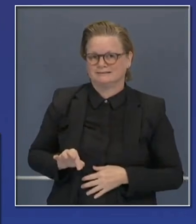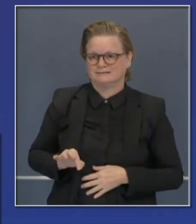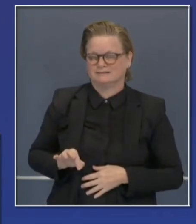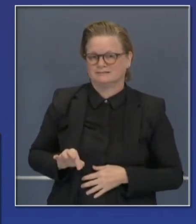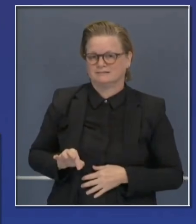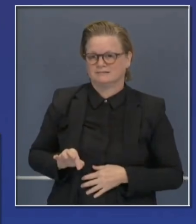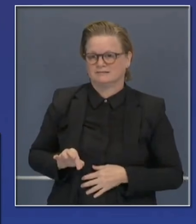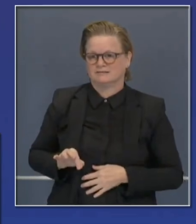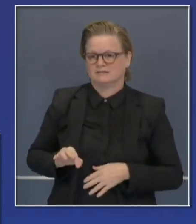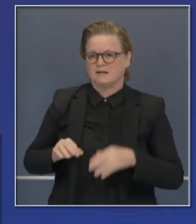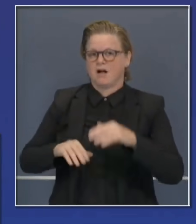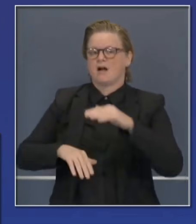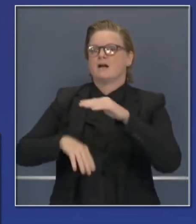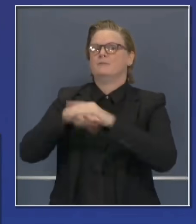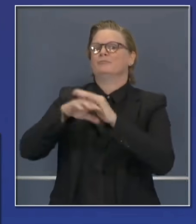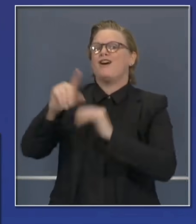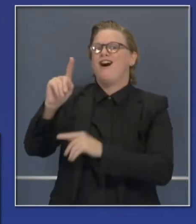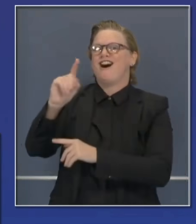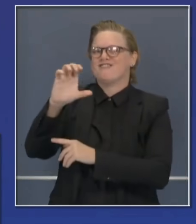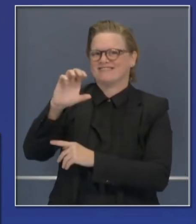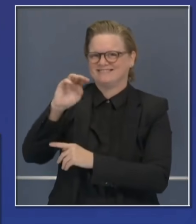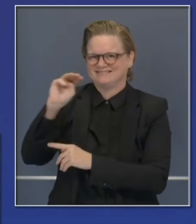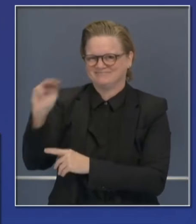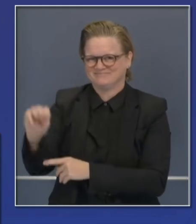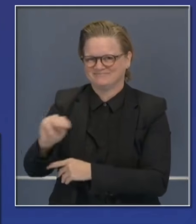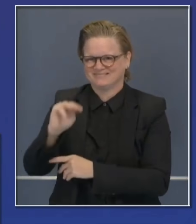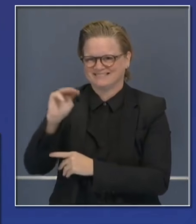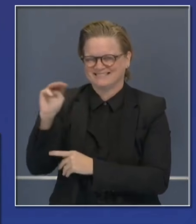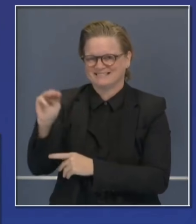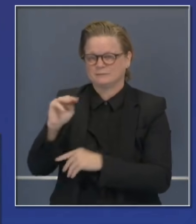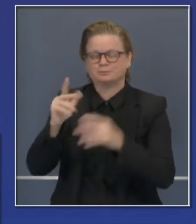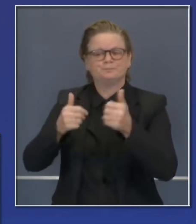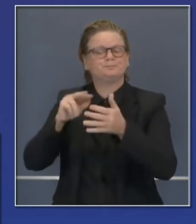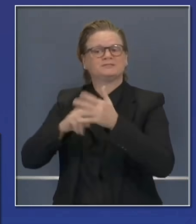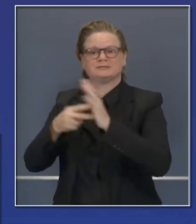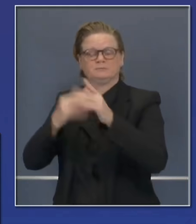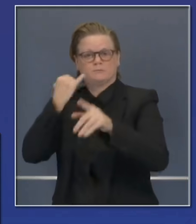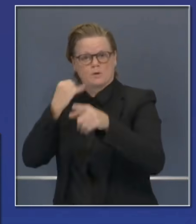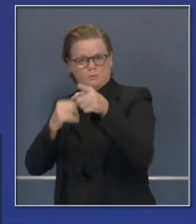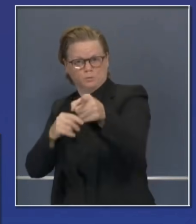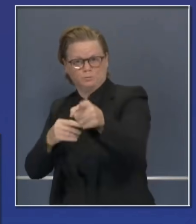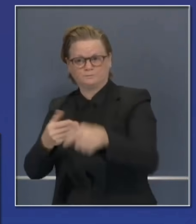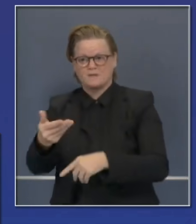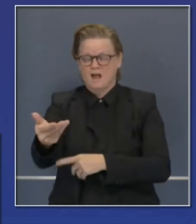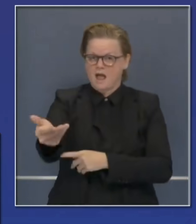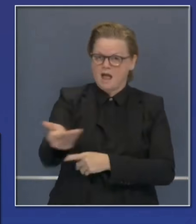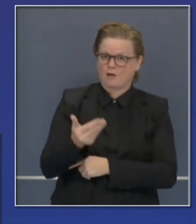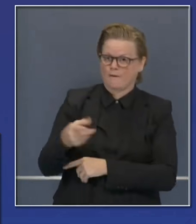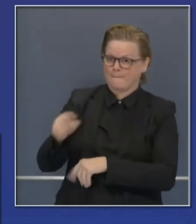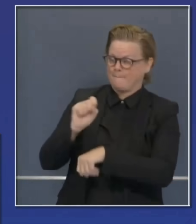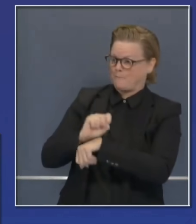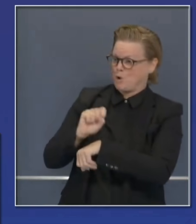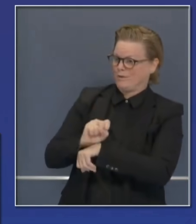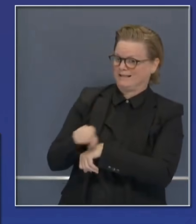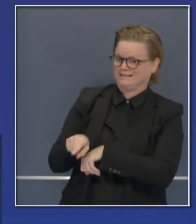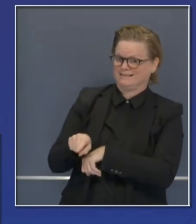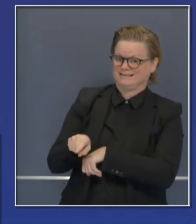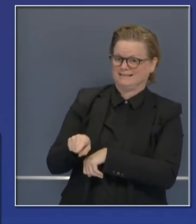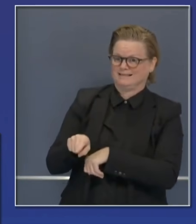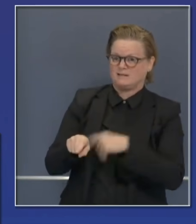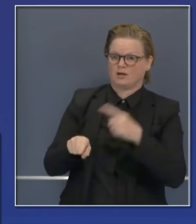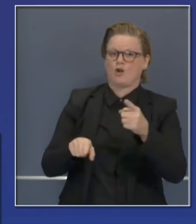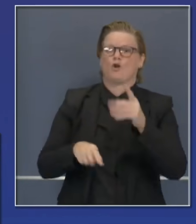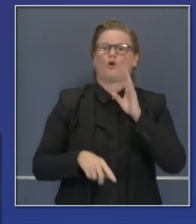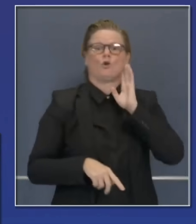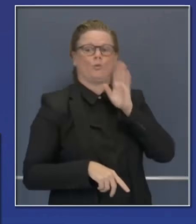available when you hire a qualified employee, a tax credit up to $1,000, up to $100,000 if you're a small business